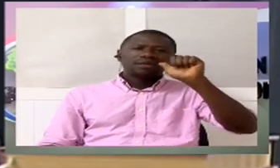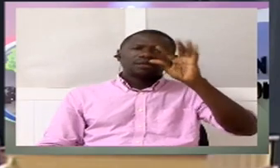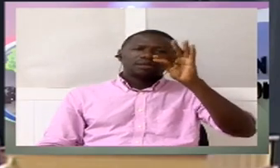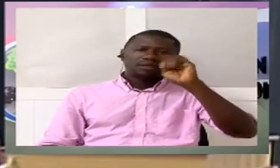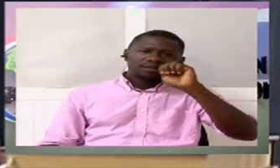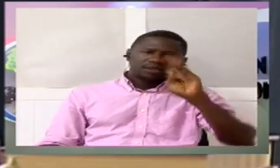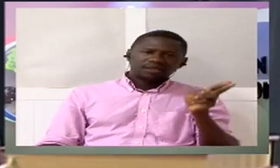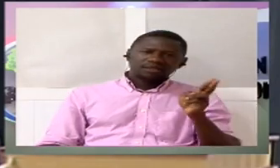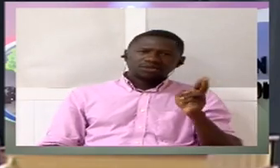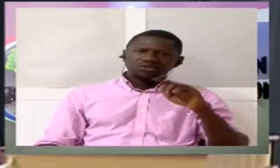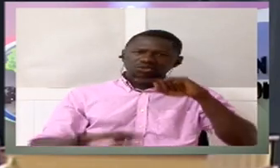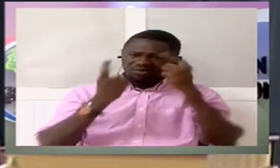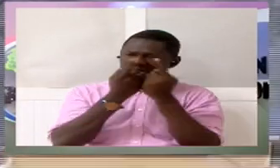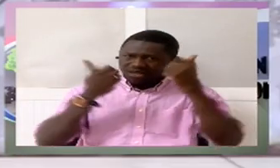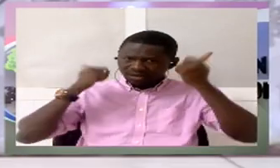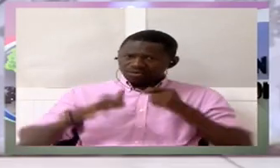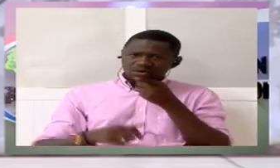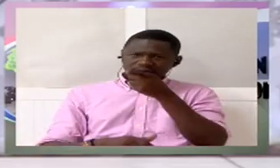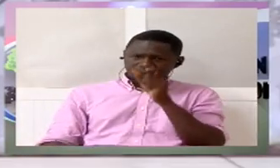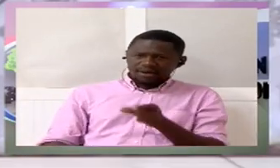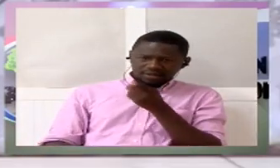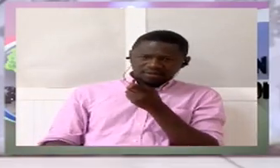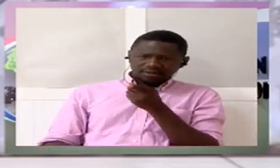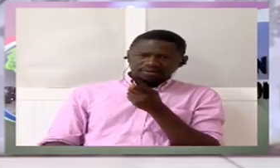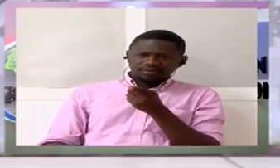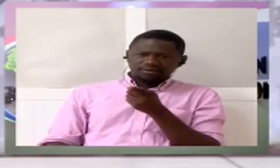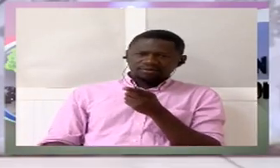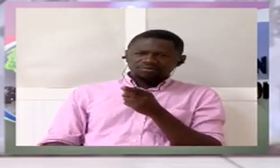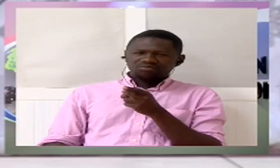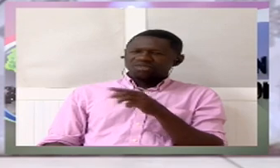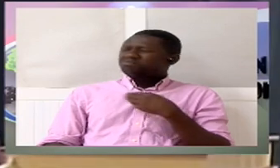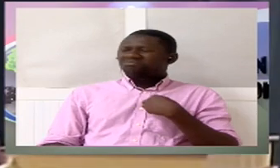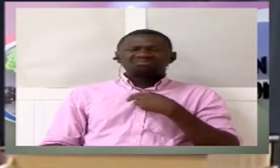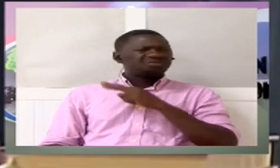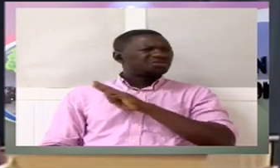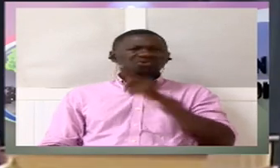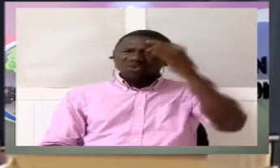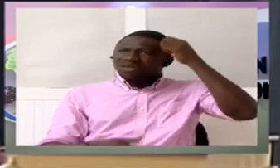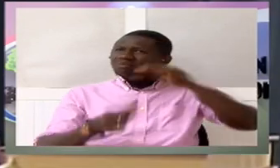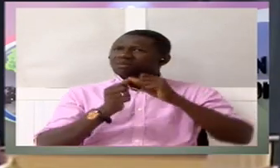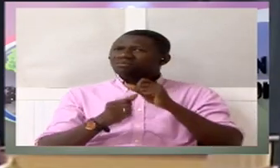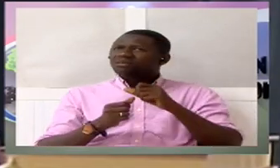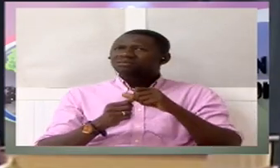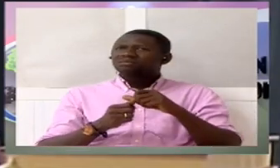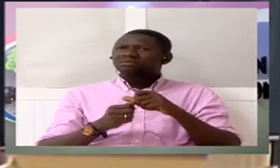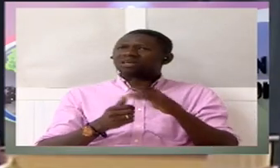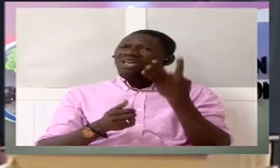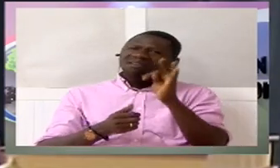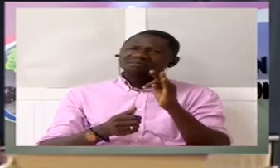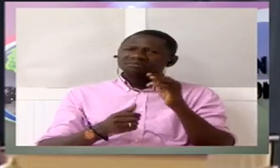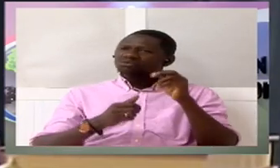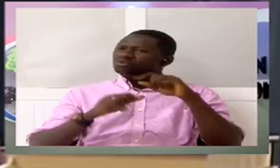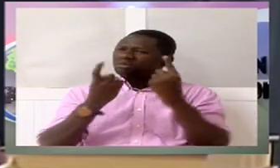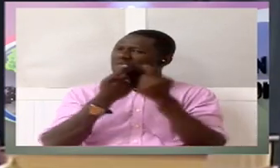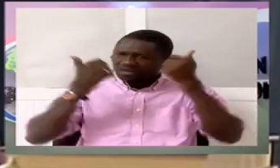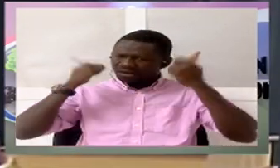laba. Hakilo mama kuketa te la dami. I cannot recall at any time whether something happened to him. Bari ngalo